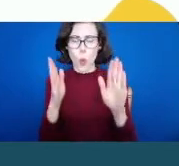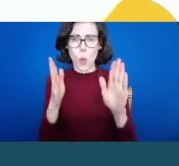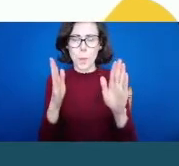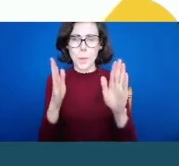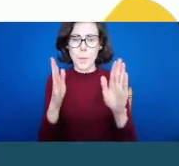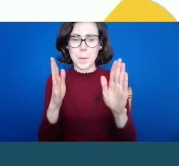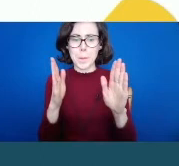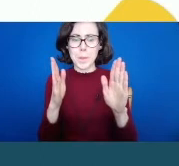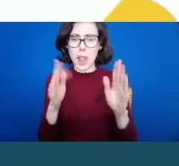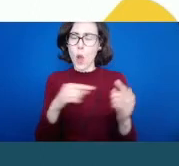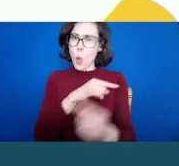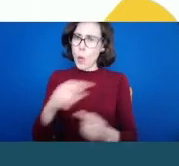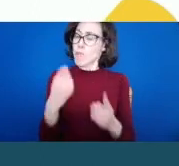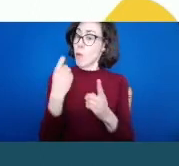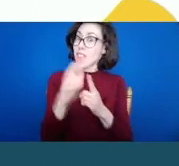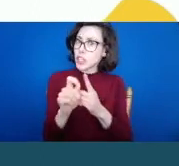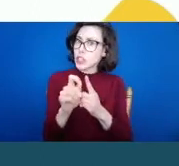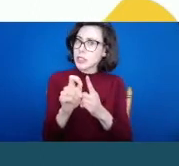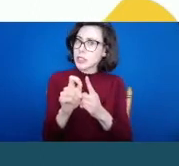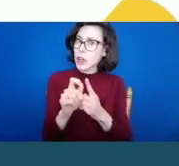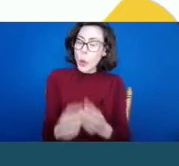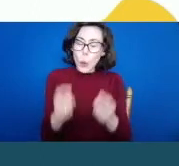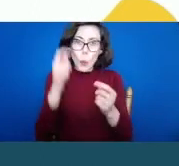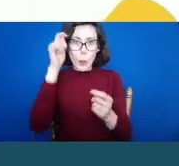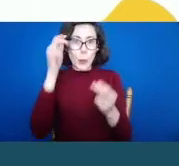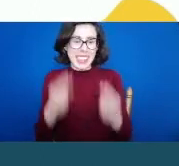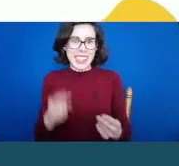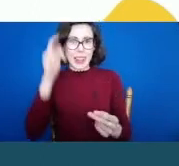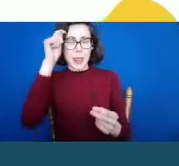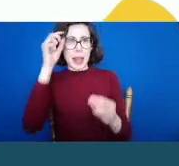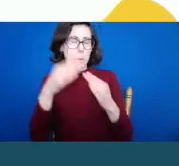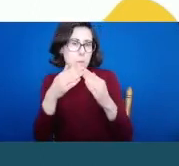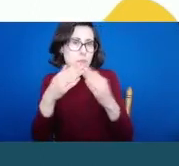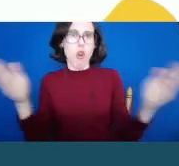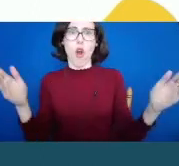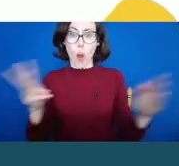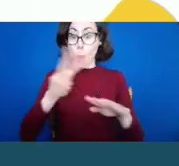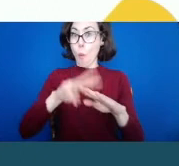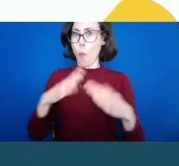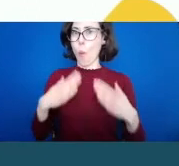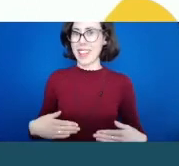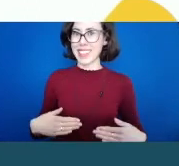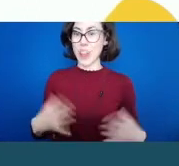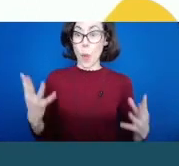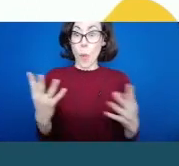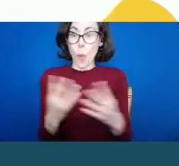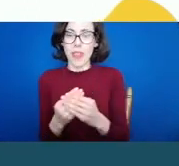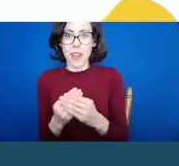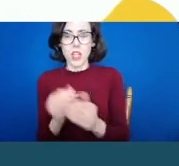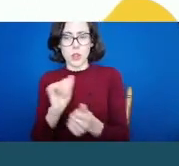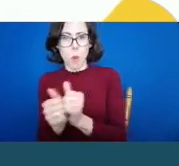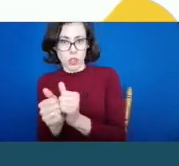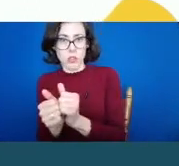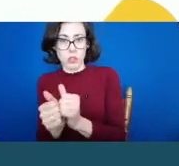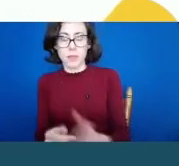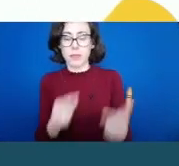we need to be thinking about the bigger, broader area of wellness to complement the kind of work we do in the area of sport. Second